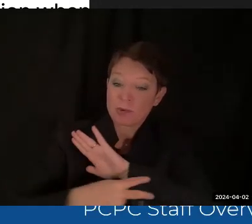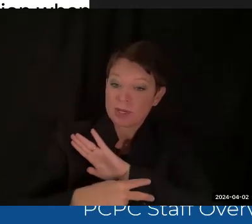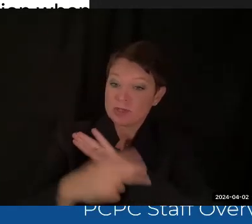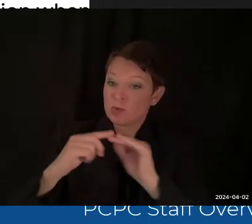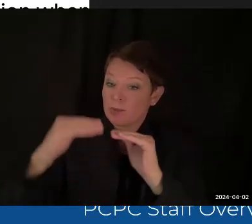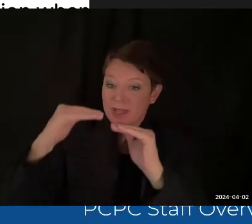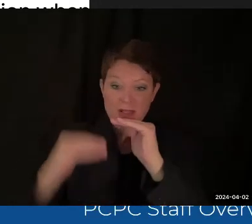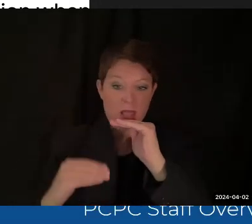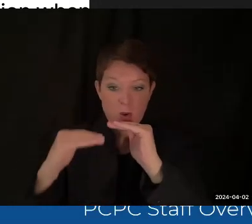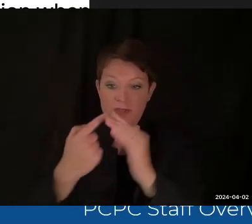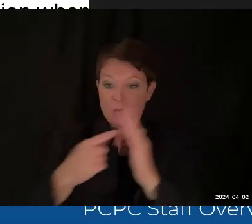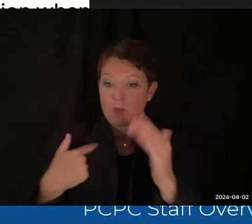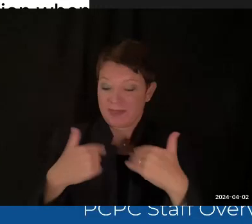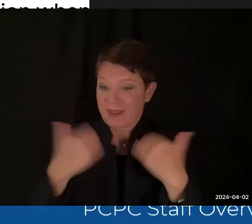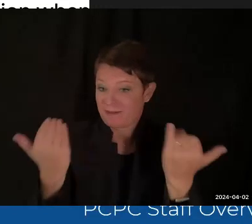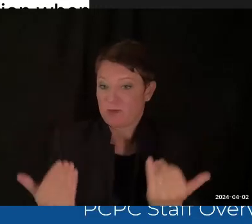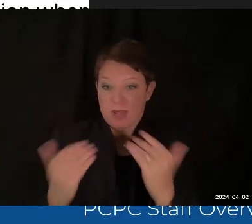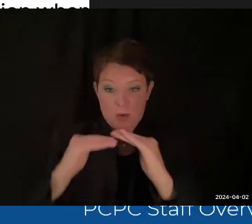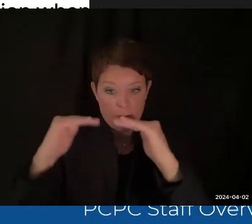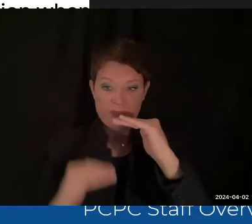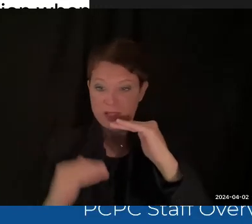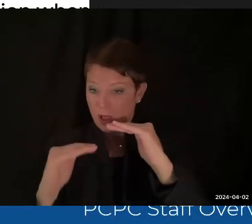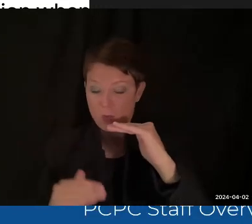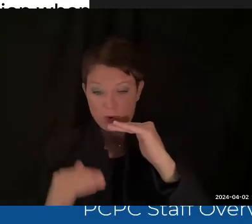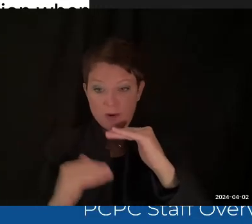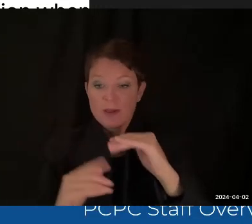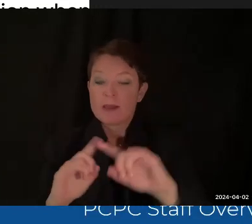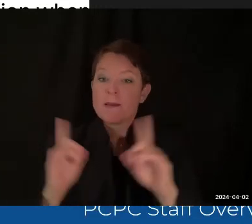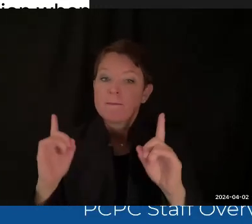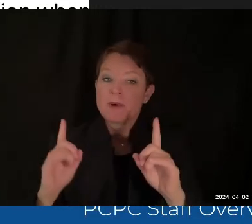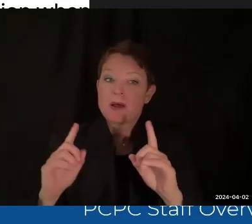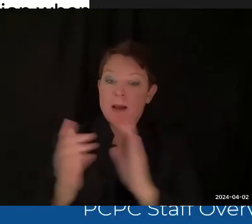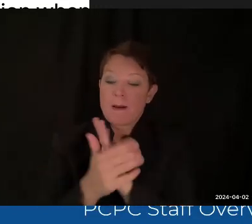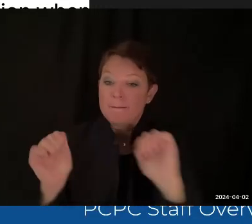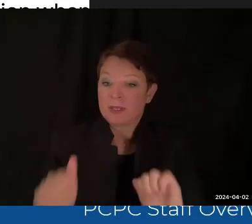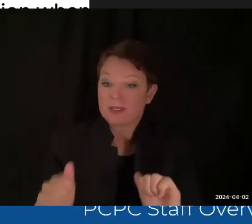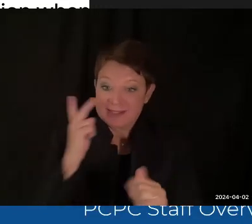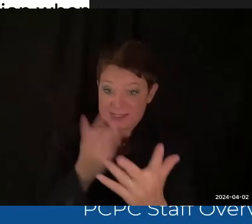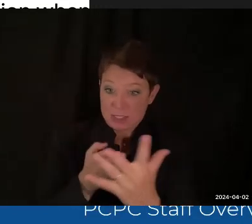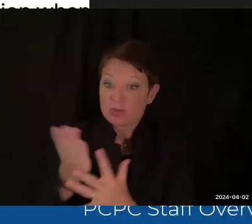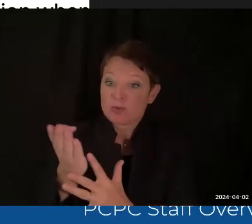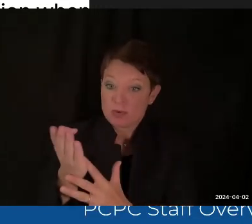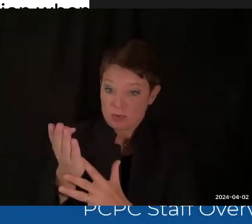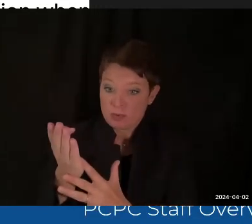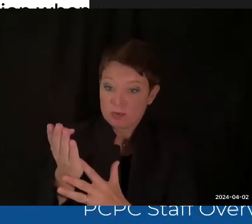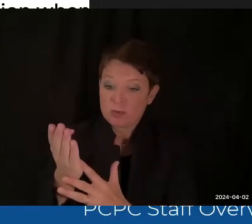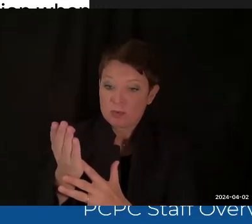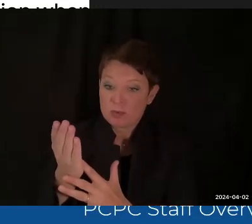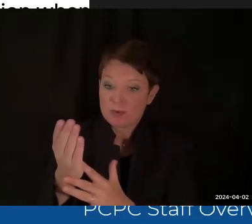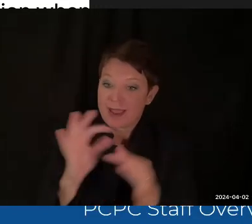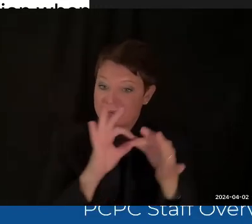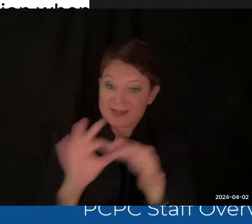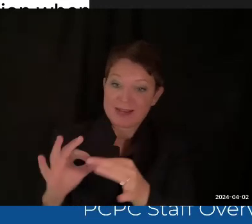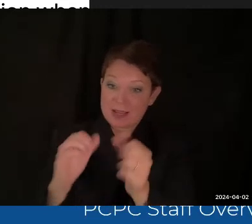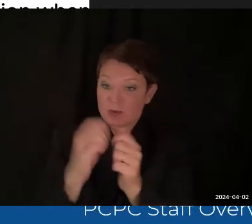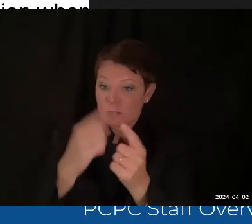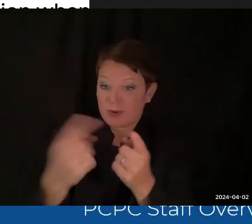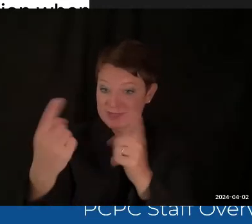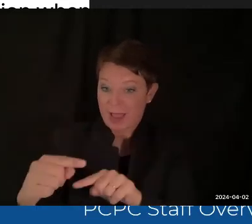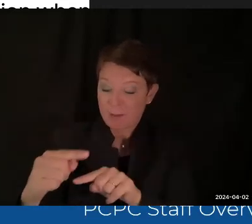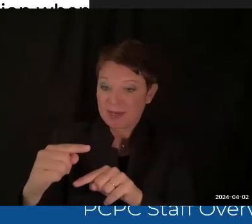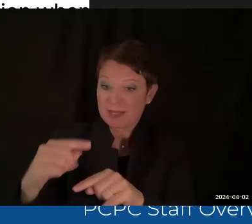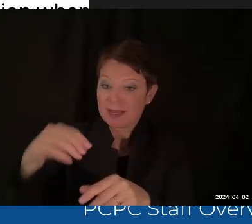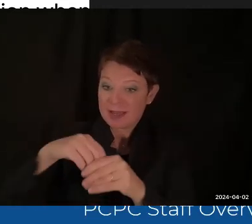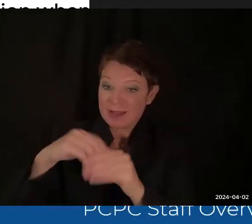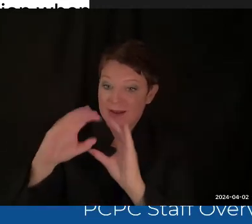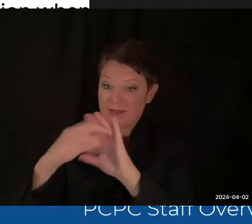lower than what exists today. However, the ability to see through and connect with what's happening in the